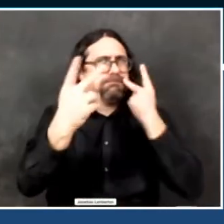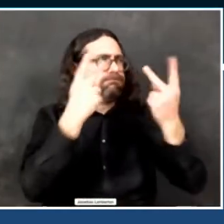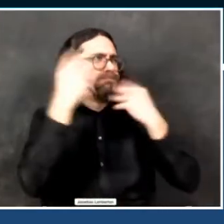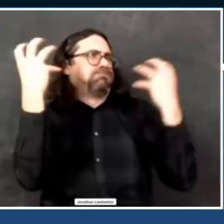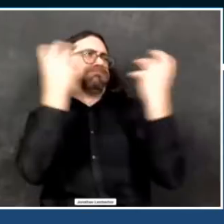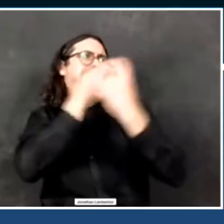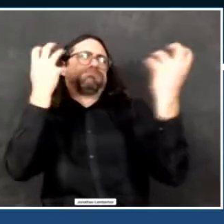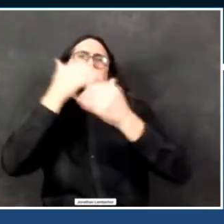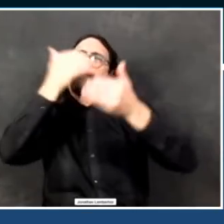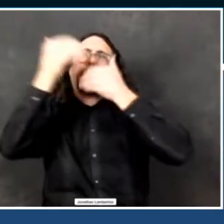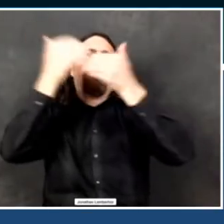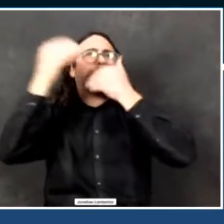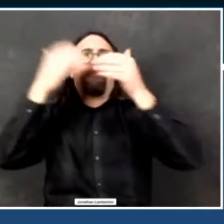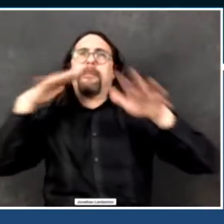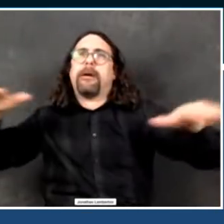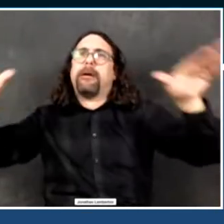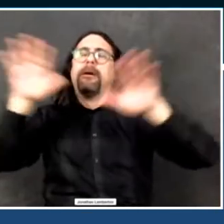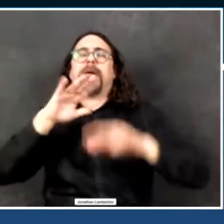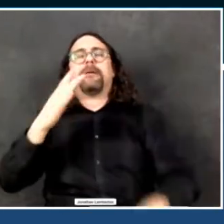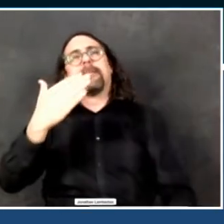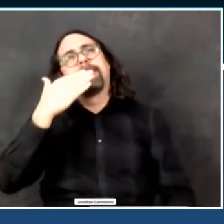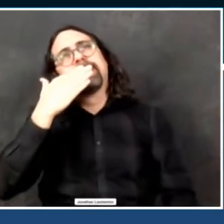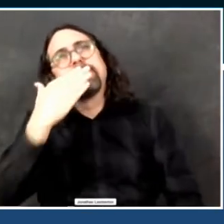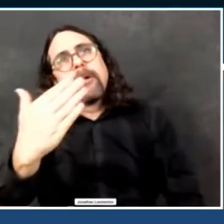They used bandanas, they used scarves, whatever they had.